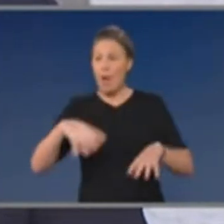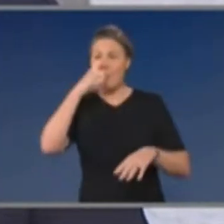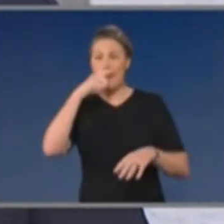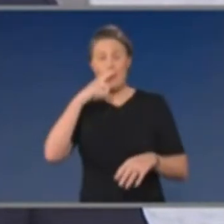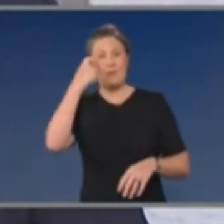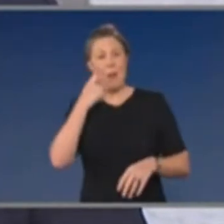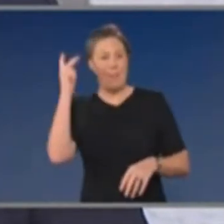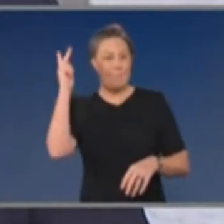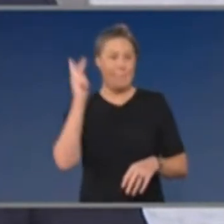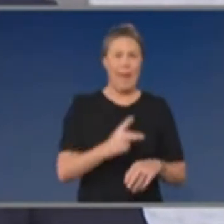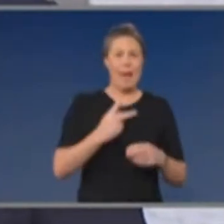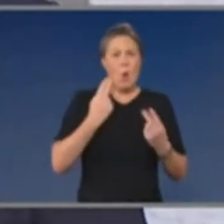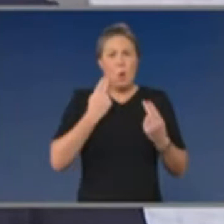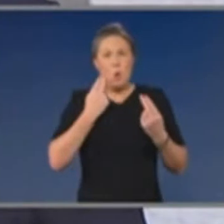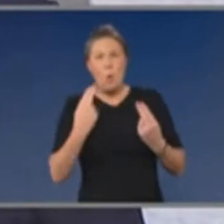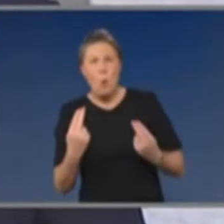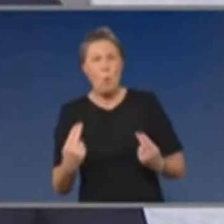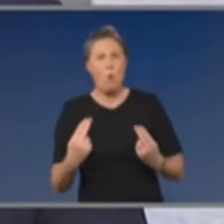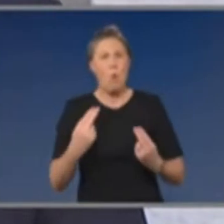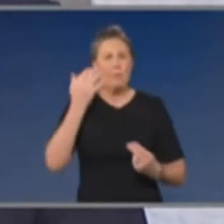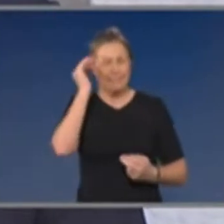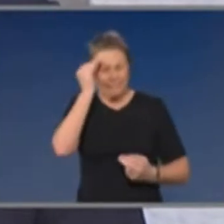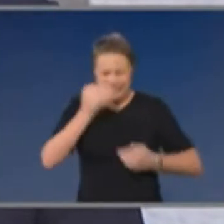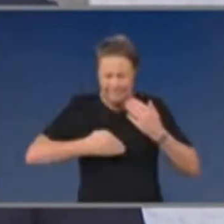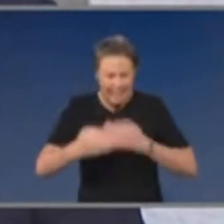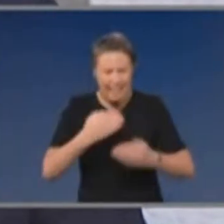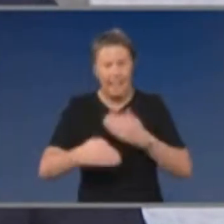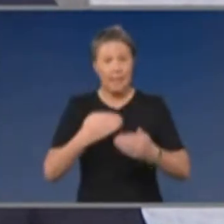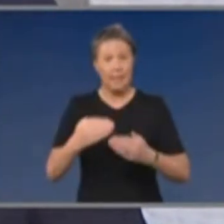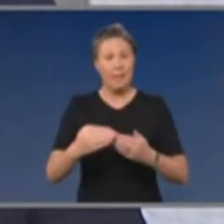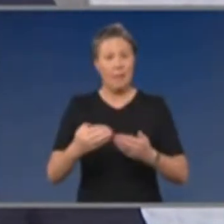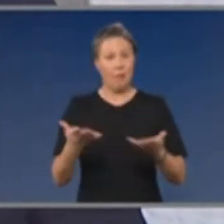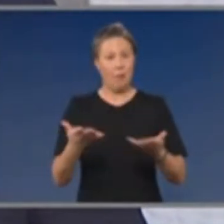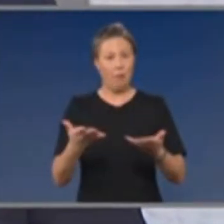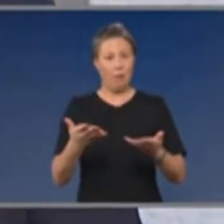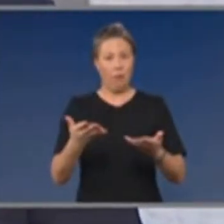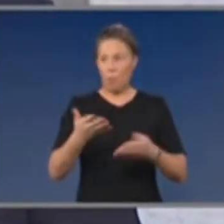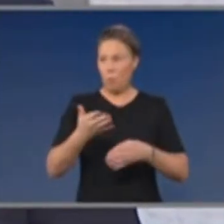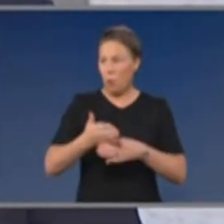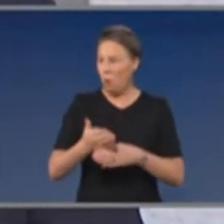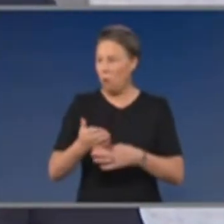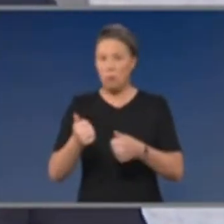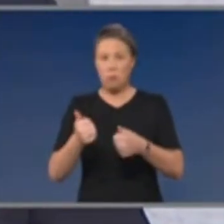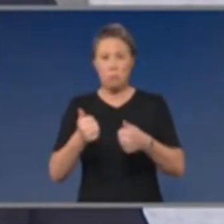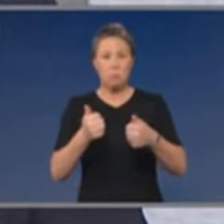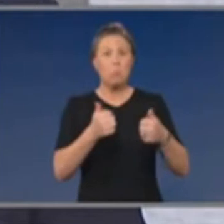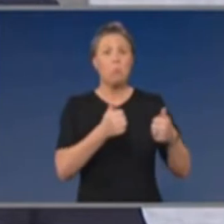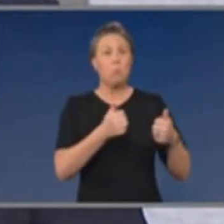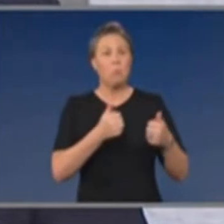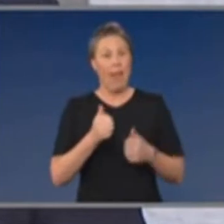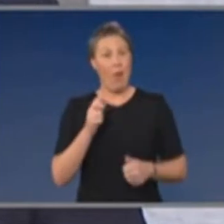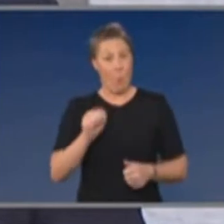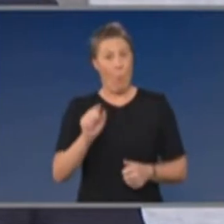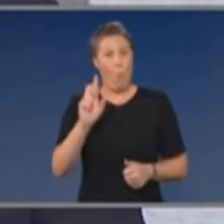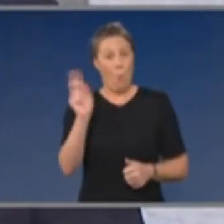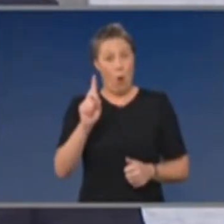live with this virus and to press on, then we've seen Australians get back into work. And this has been a core